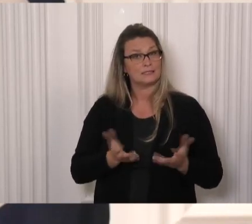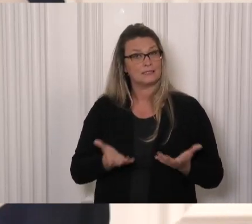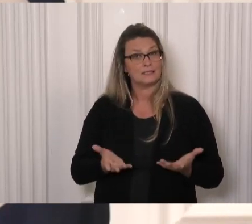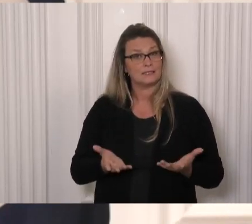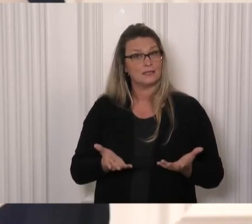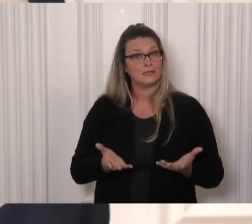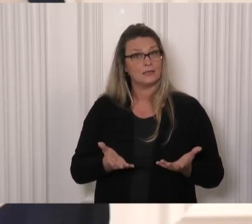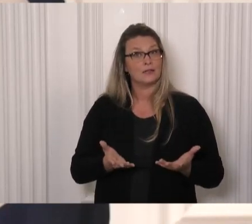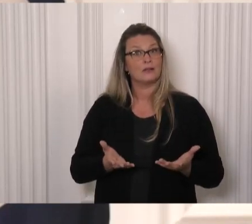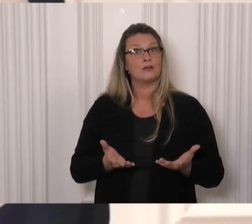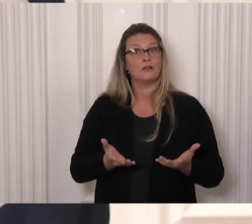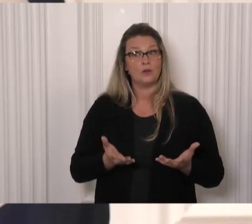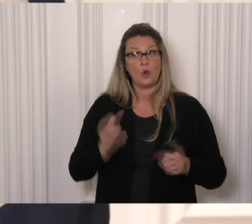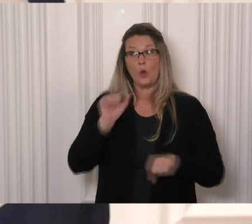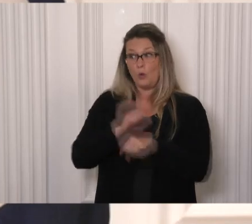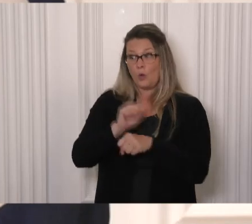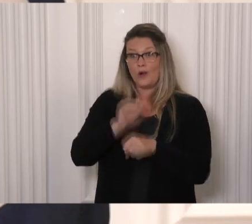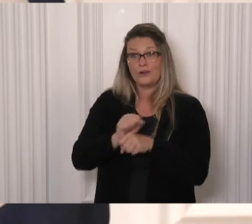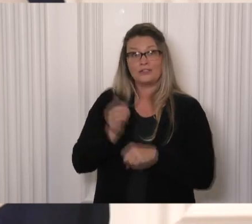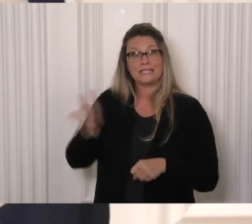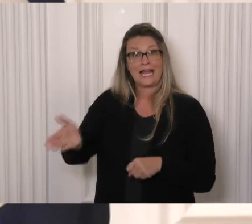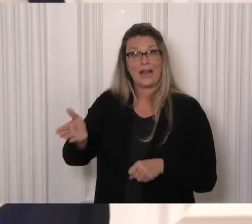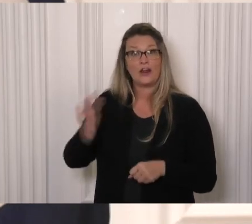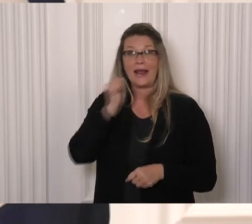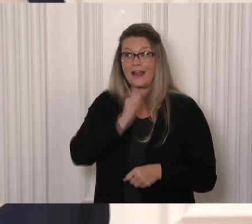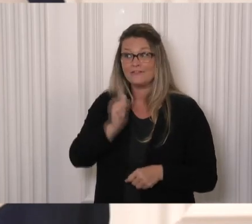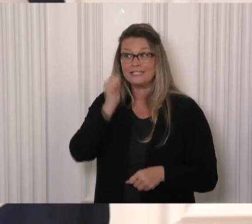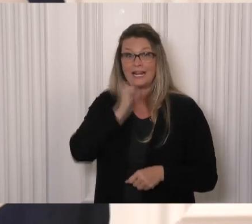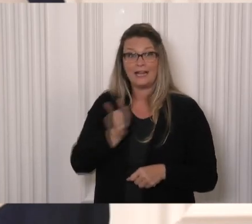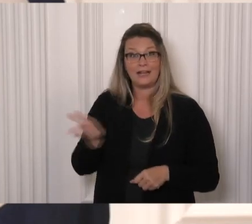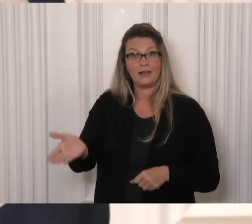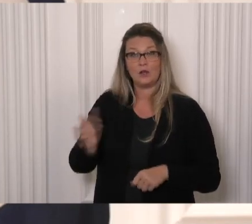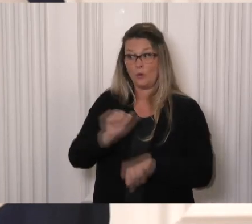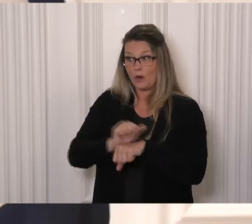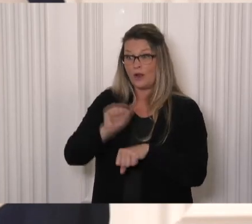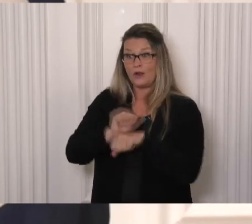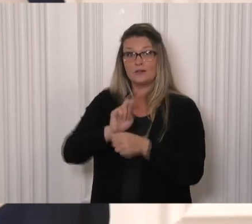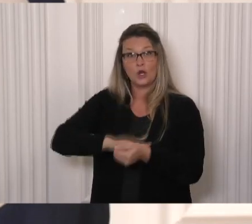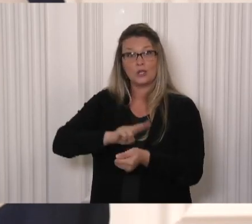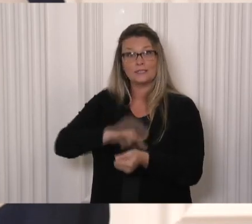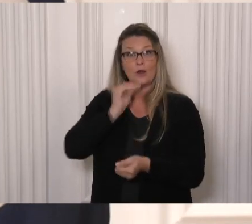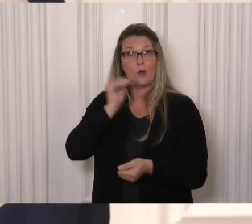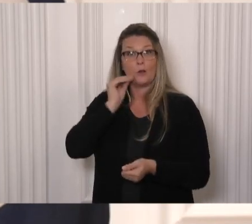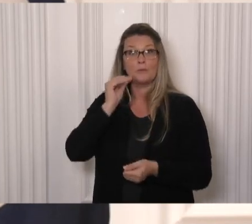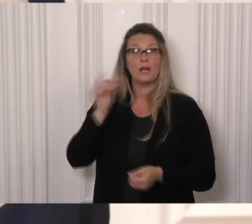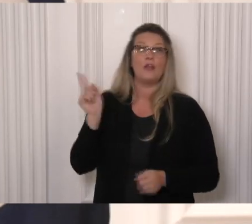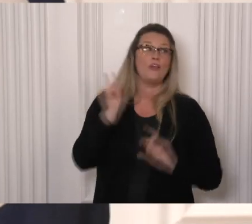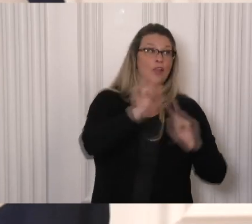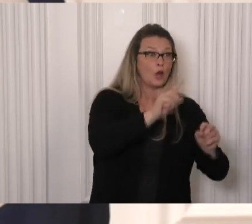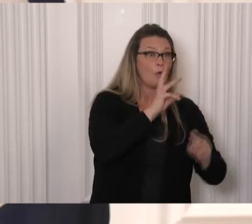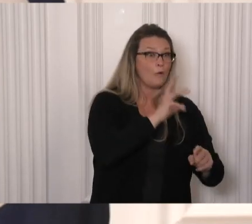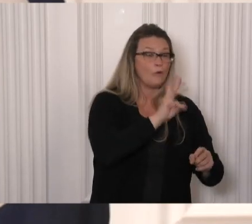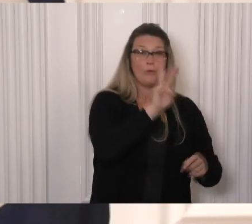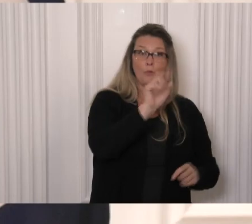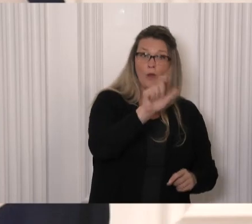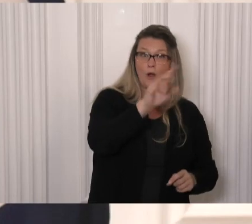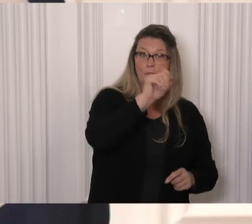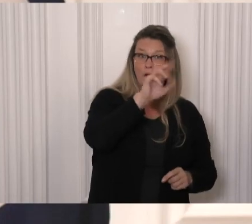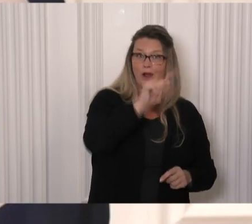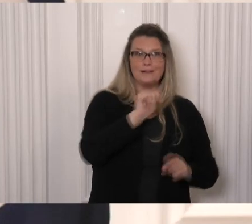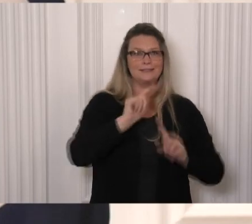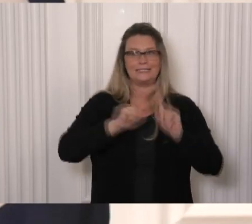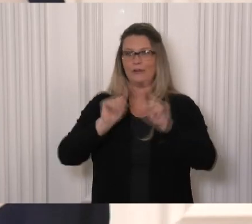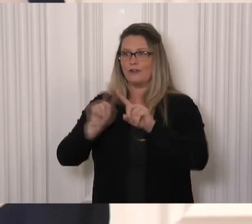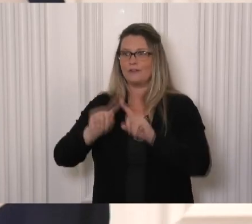simply this. Workers that are working within the nursing homes, they're coming home, they're going to Walmart, they're going to different places and everything